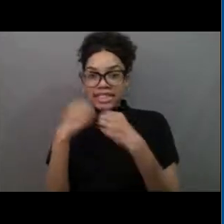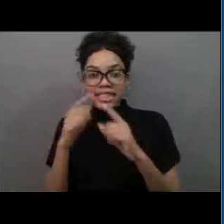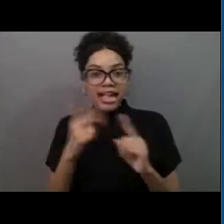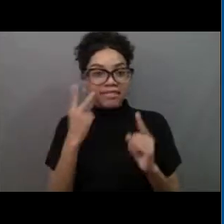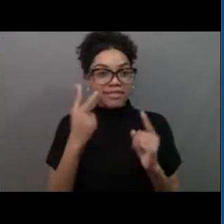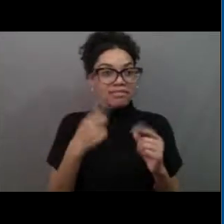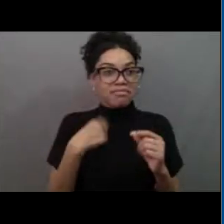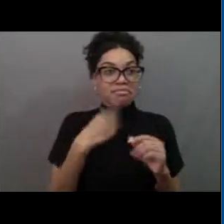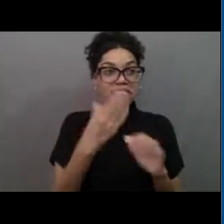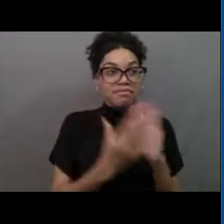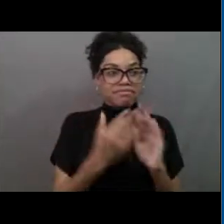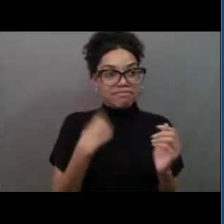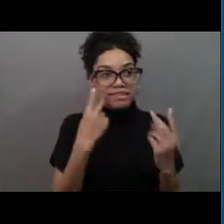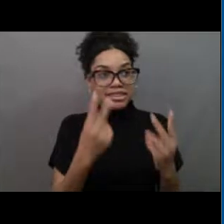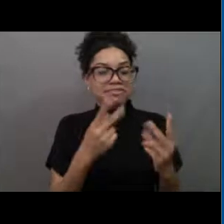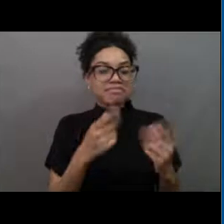yet.